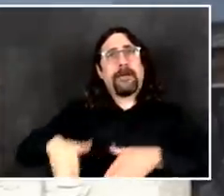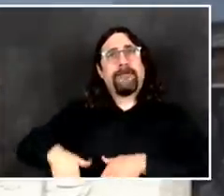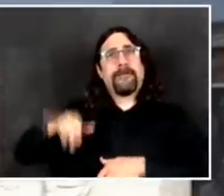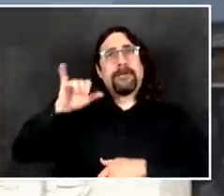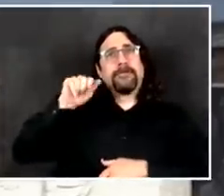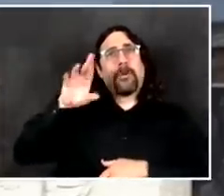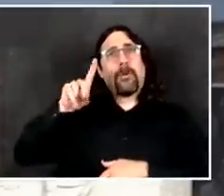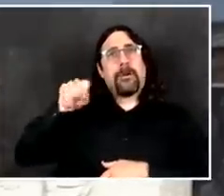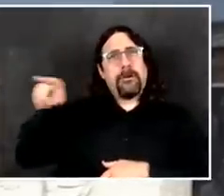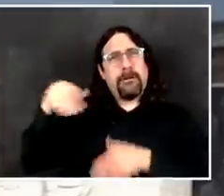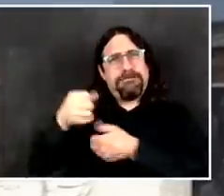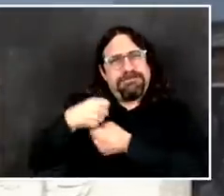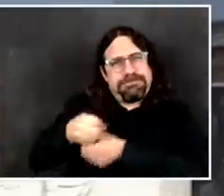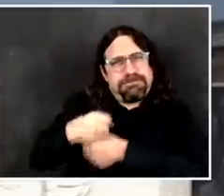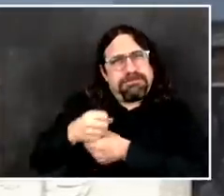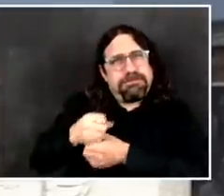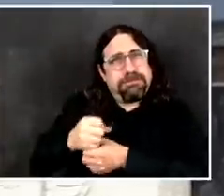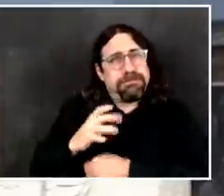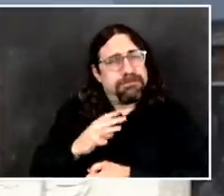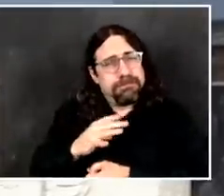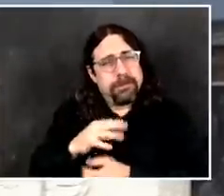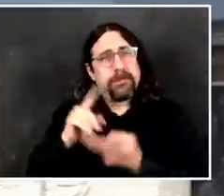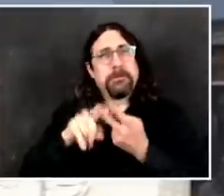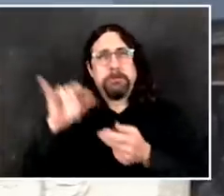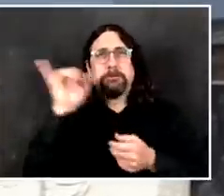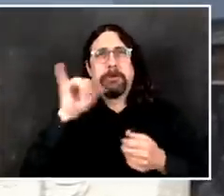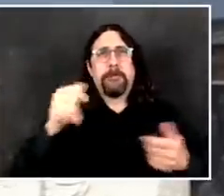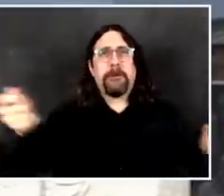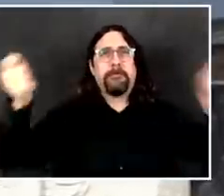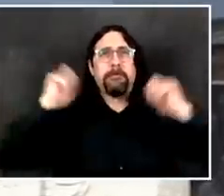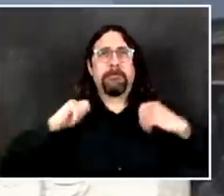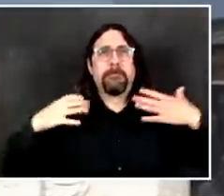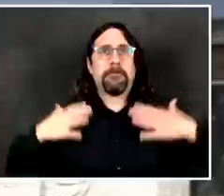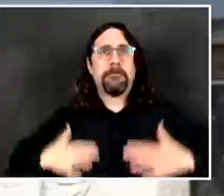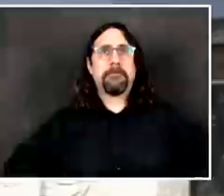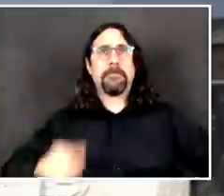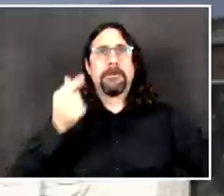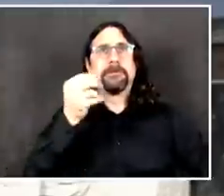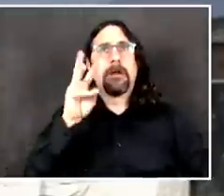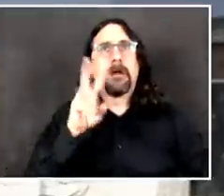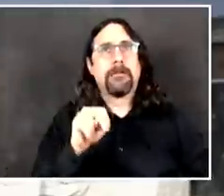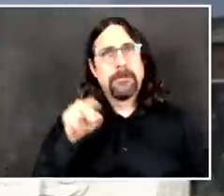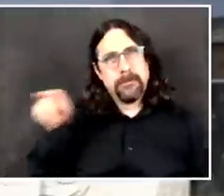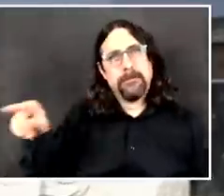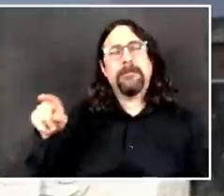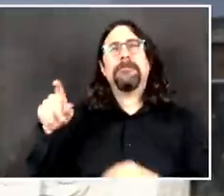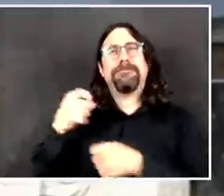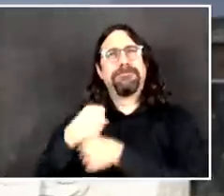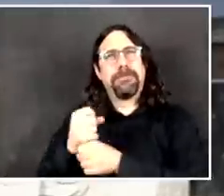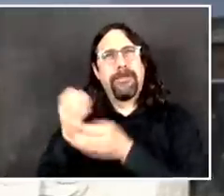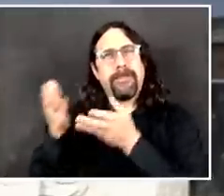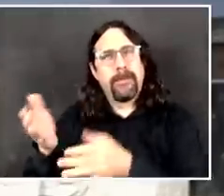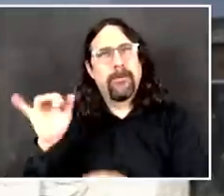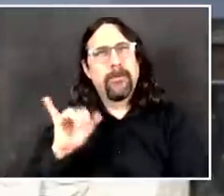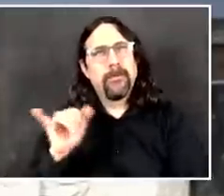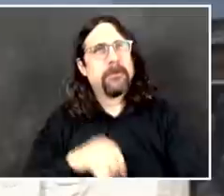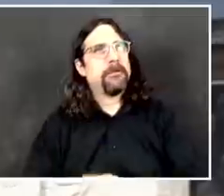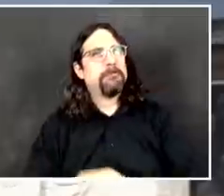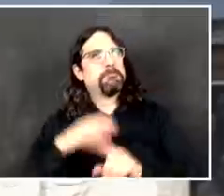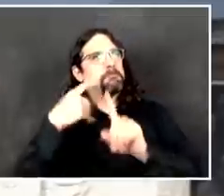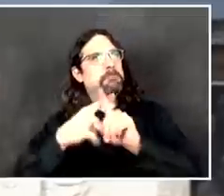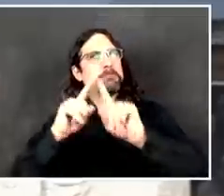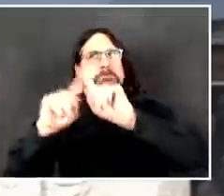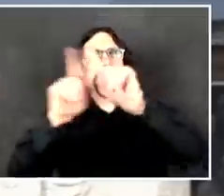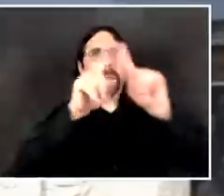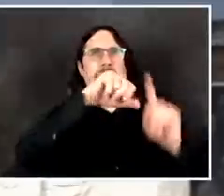more companies are doing remarkable things. I talked to you a few days ago about the fact that when we found,